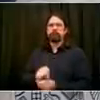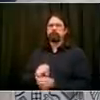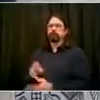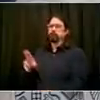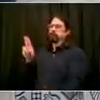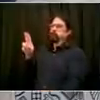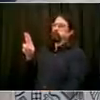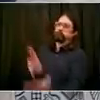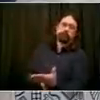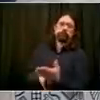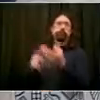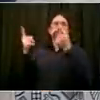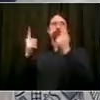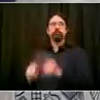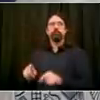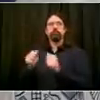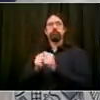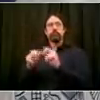agreement?